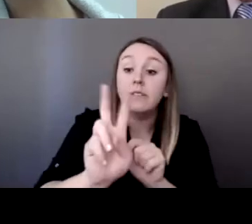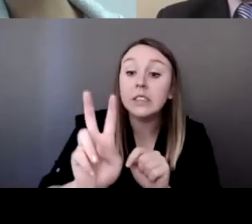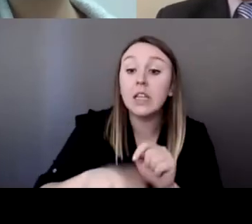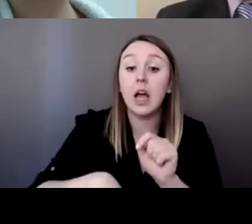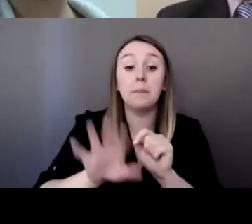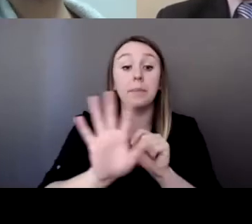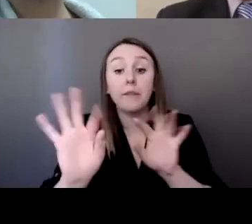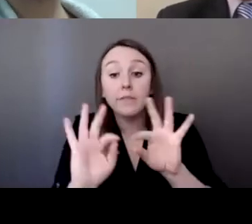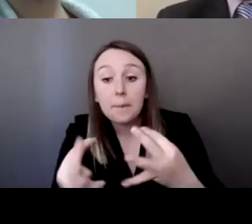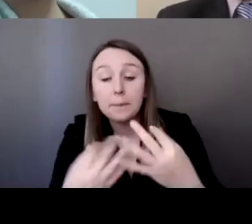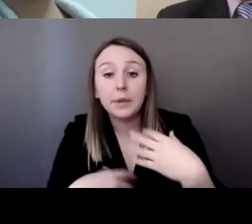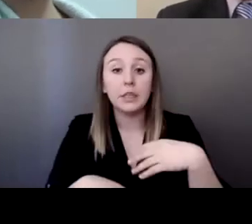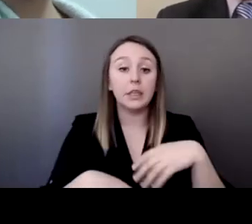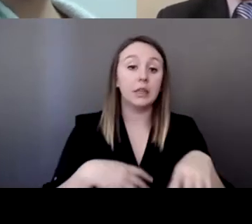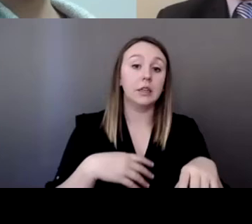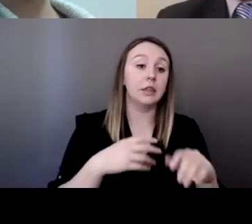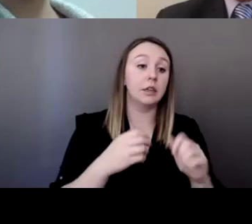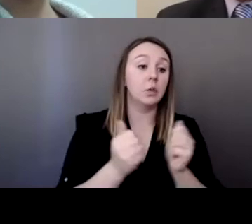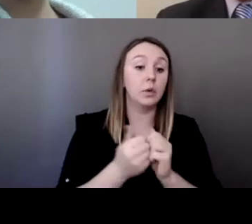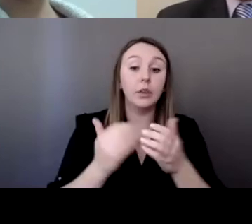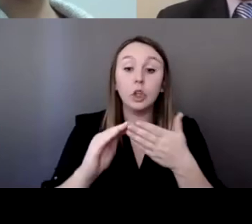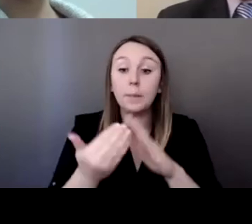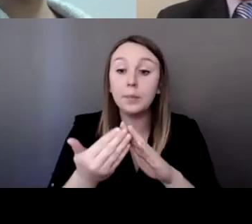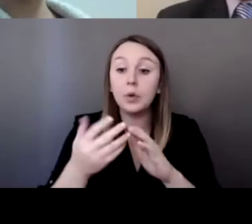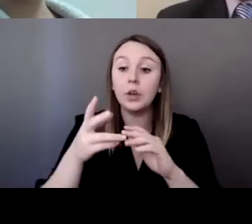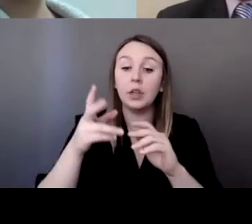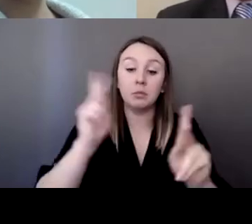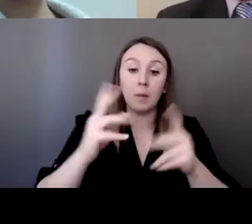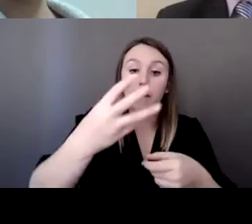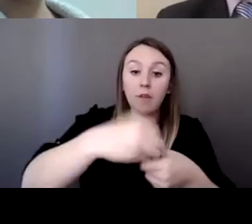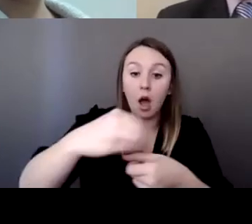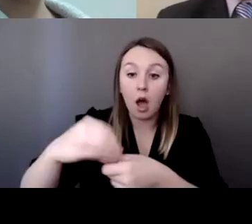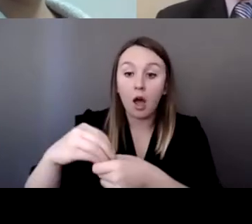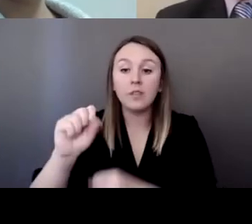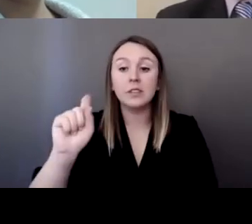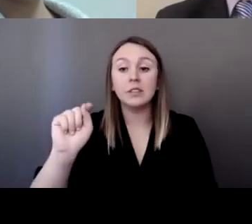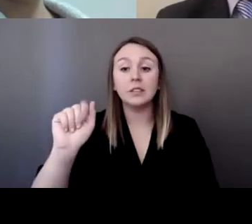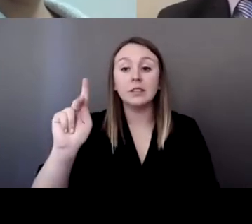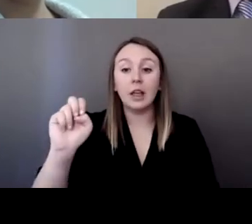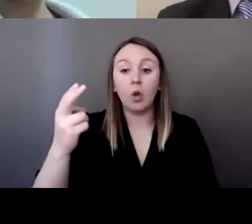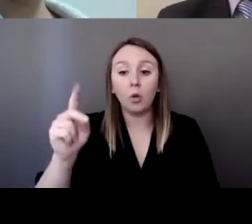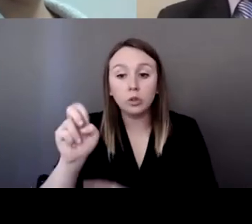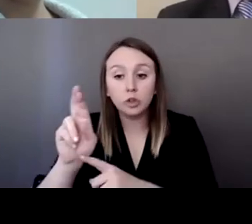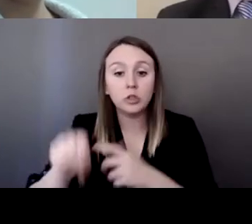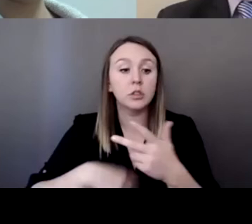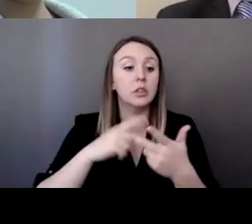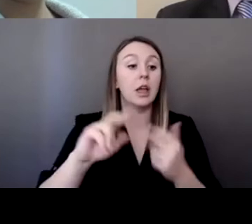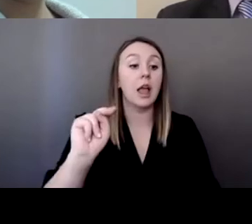families, with community stakeholders, with NGOs or civil society